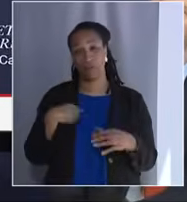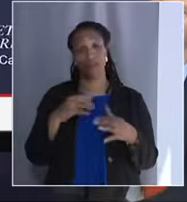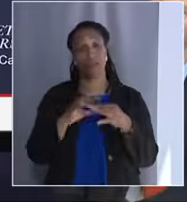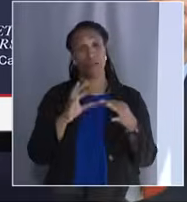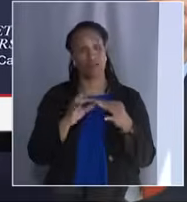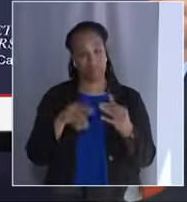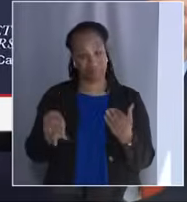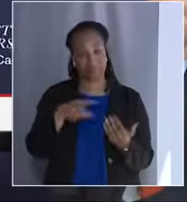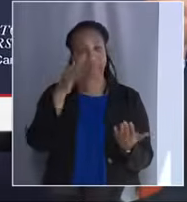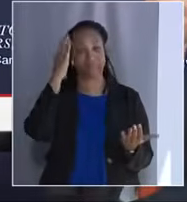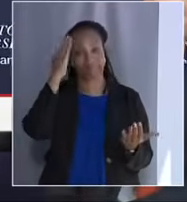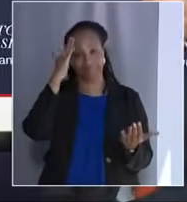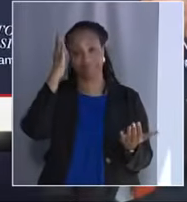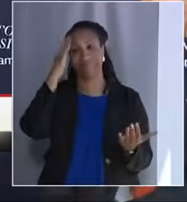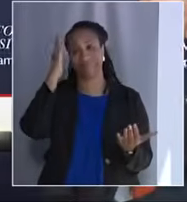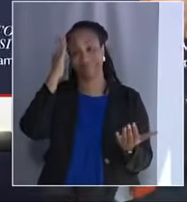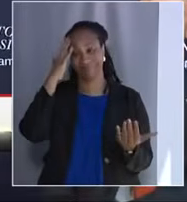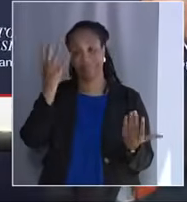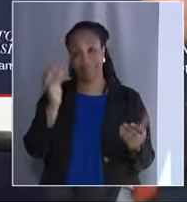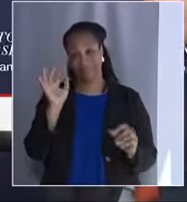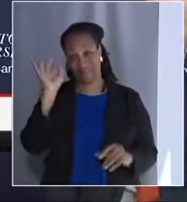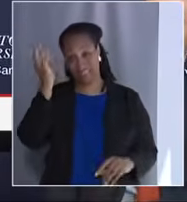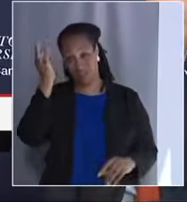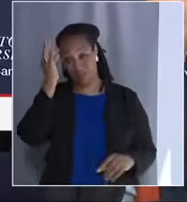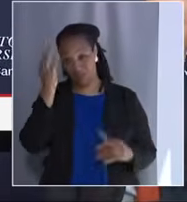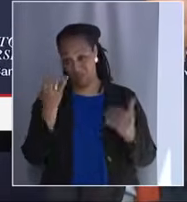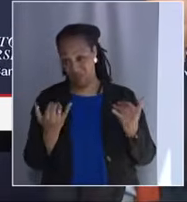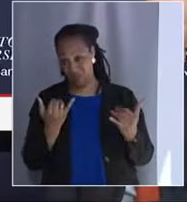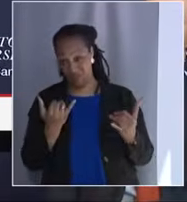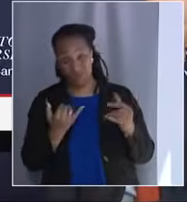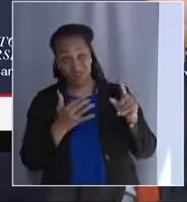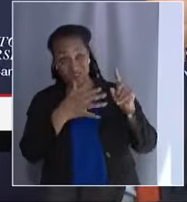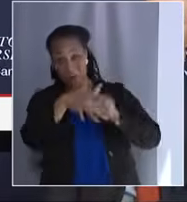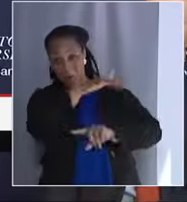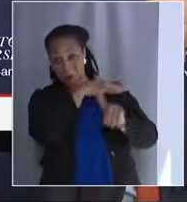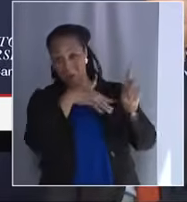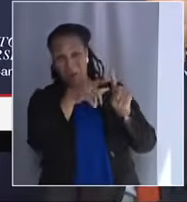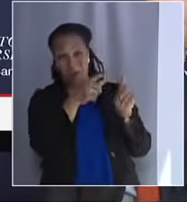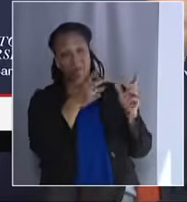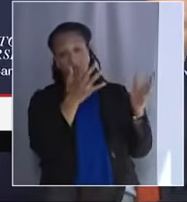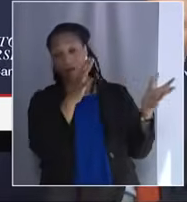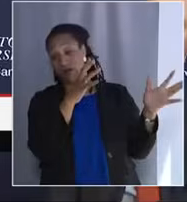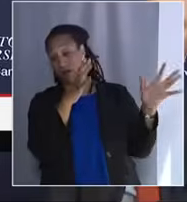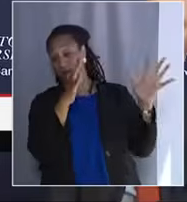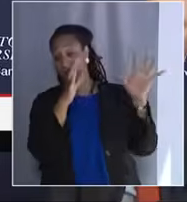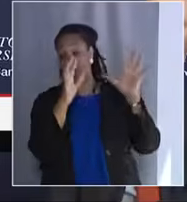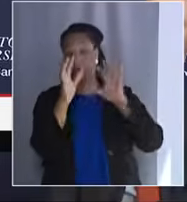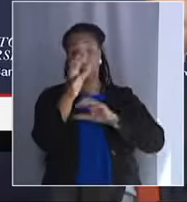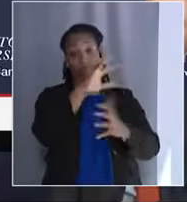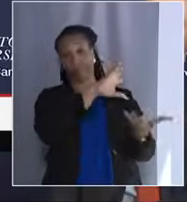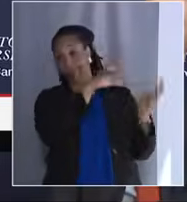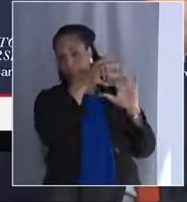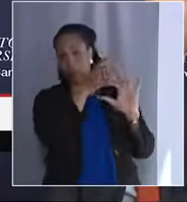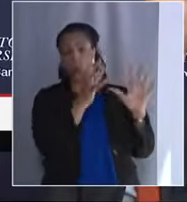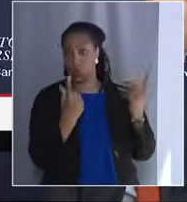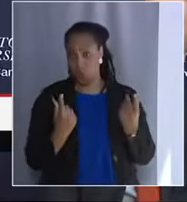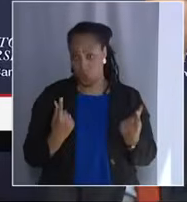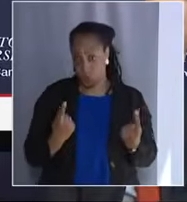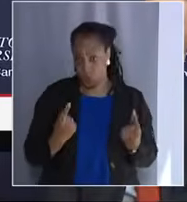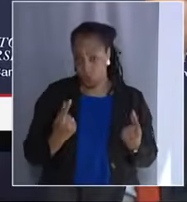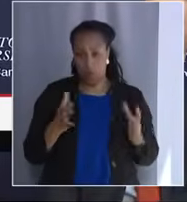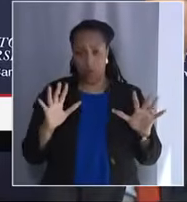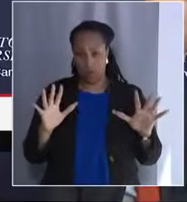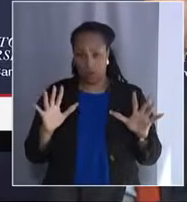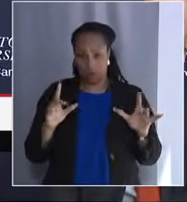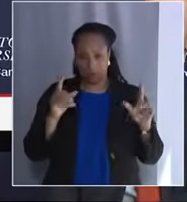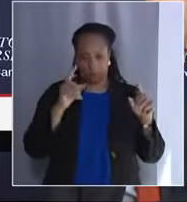federal footprint in our city shifting, employment and how we attract new employers and